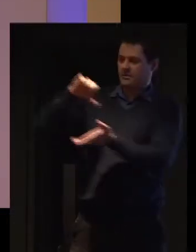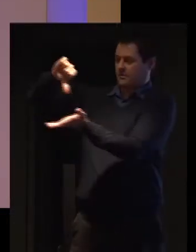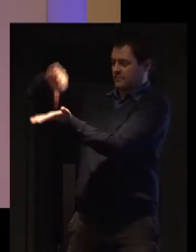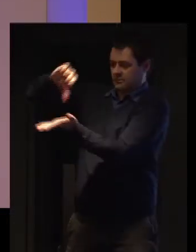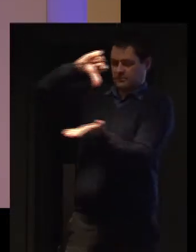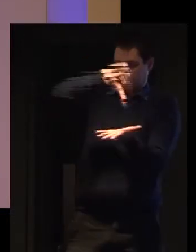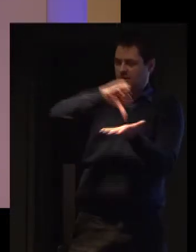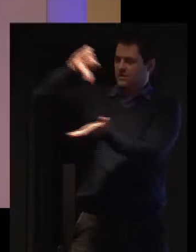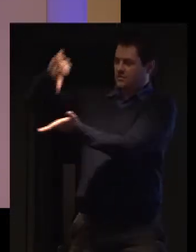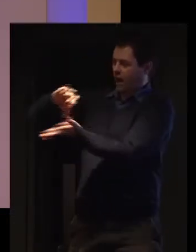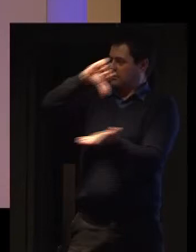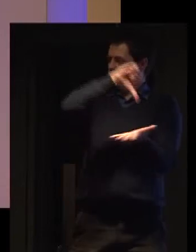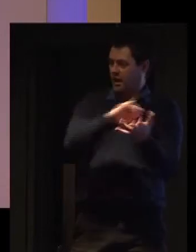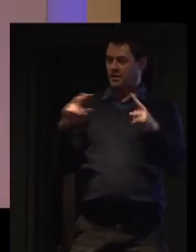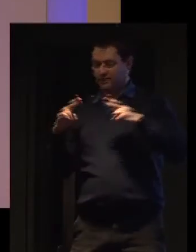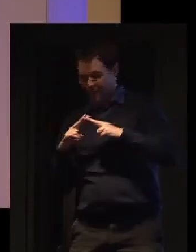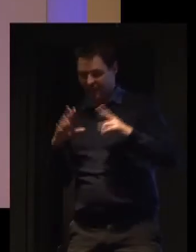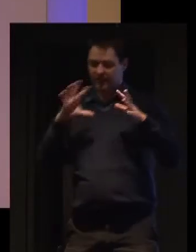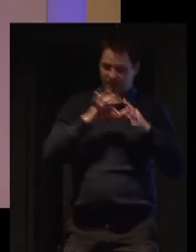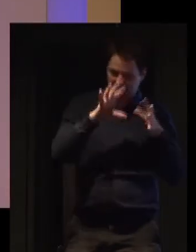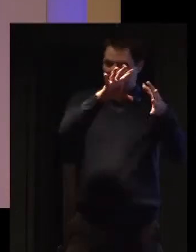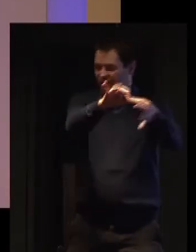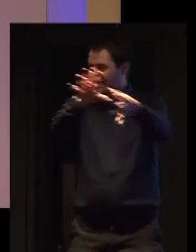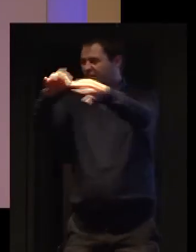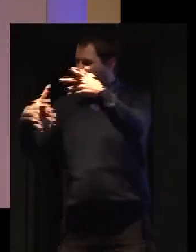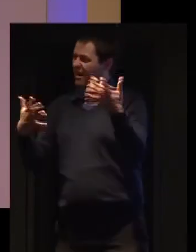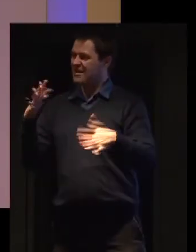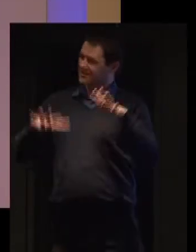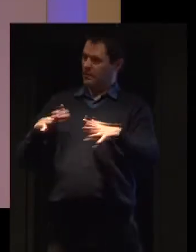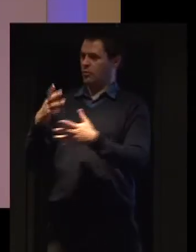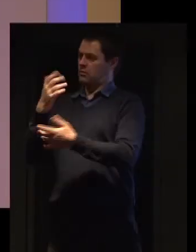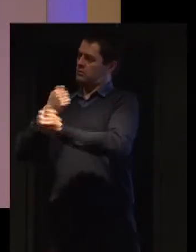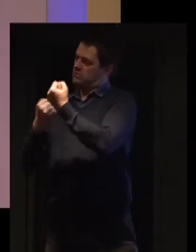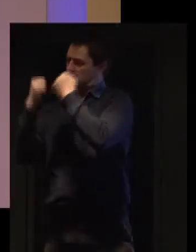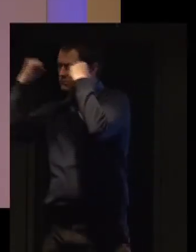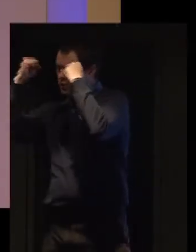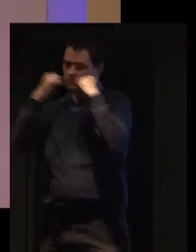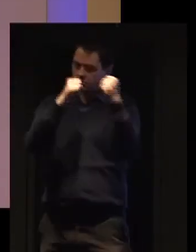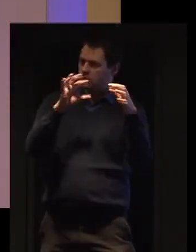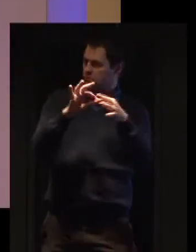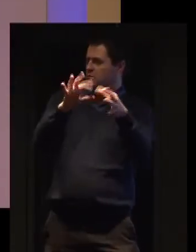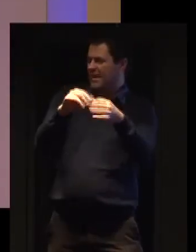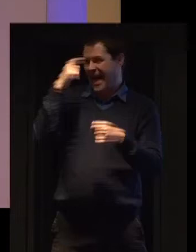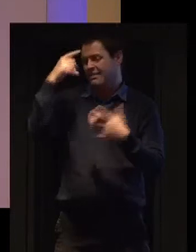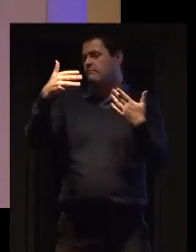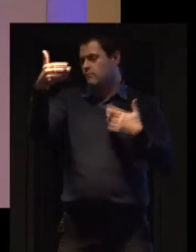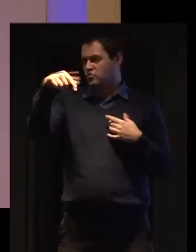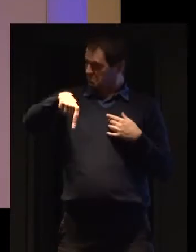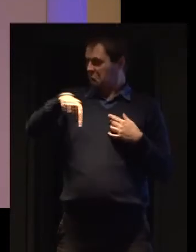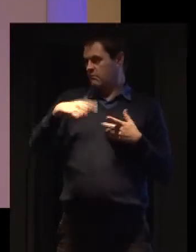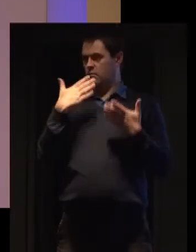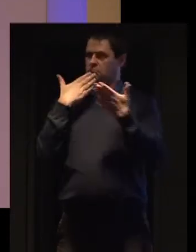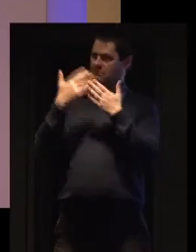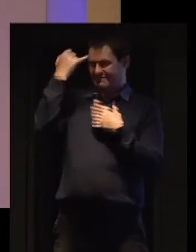and it obviously is an excellent slogan. Now, before I mention the twinning, and